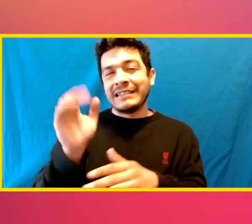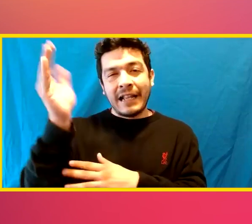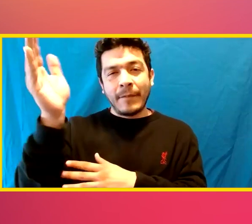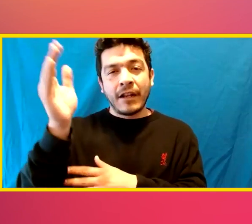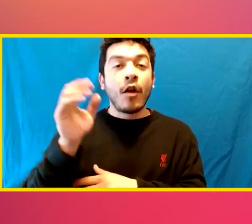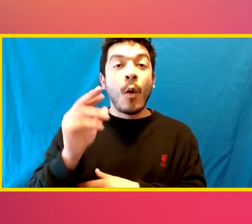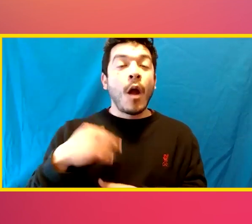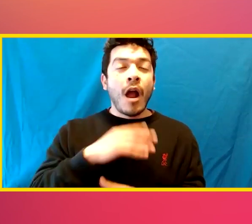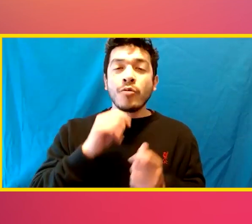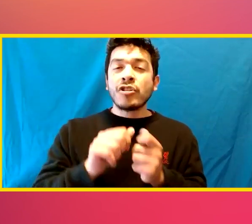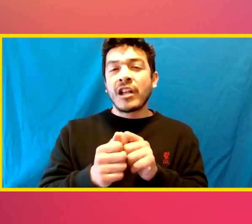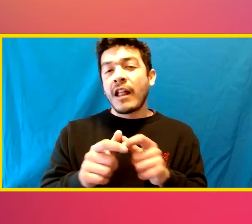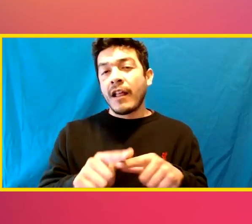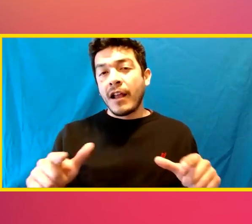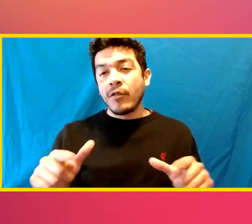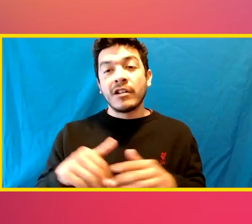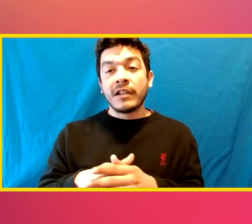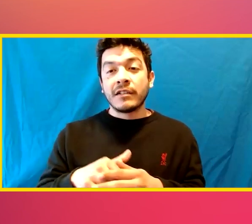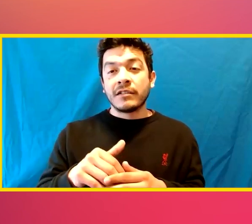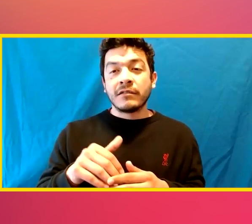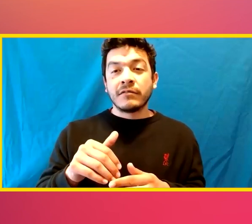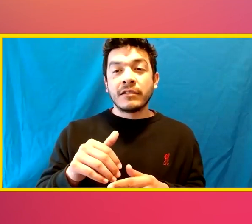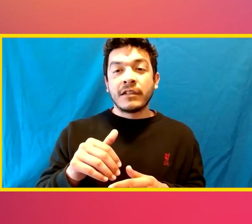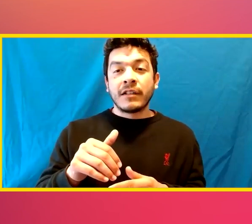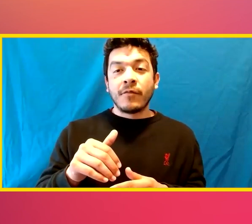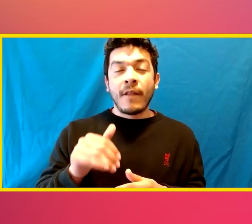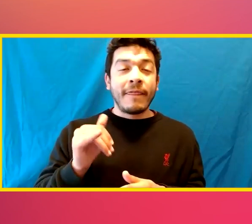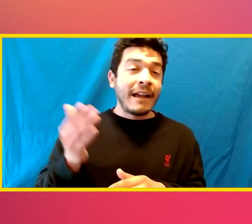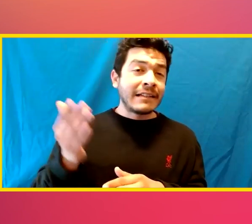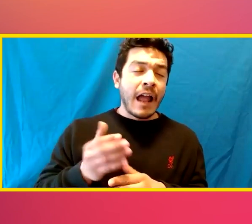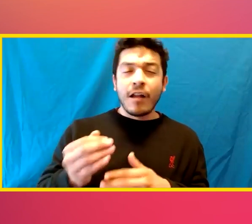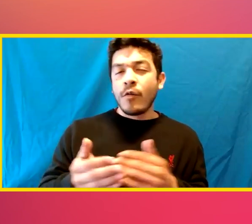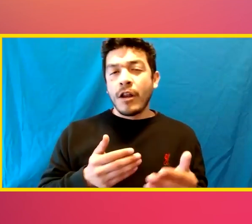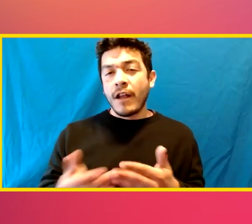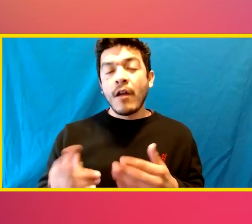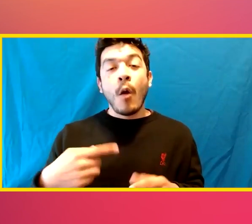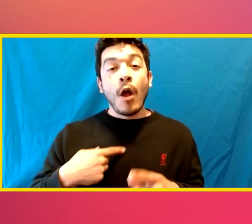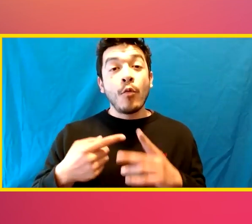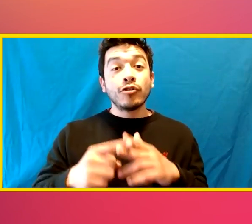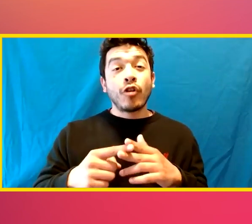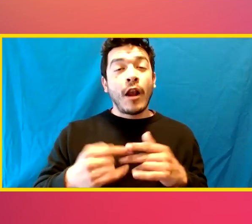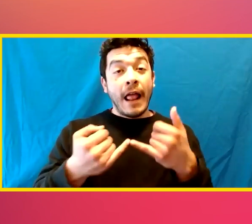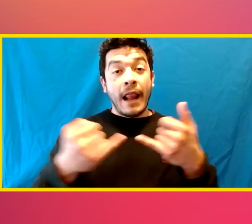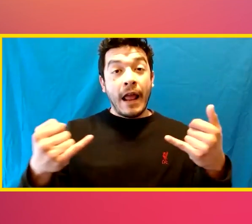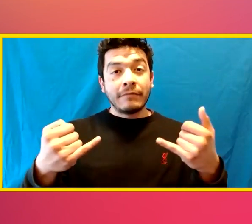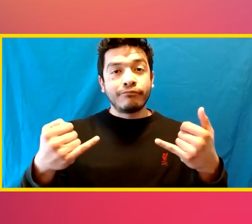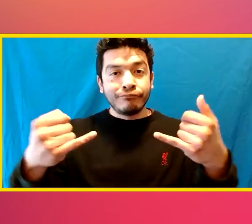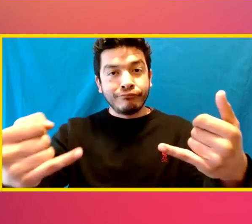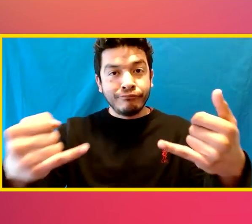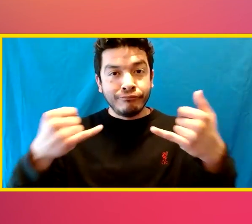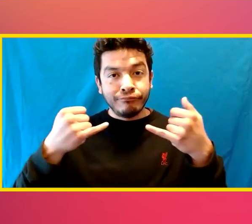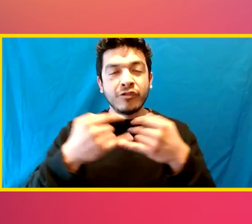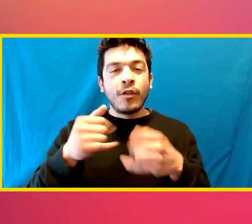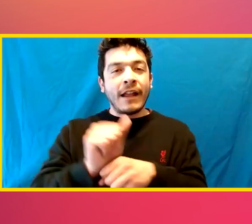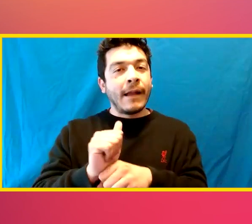just change the language in this, that, and the other. When we start moving the line in order to keep